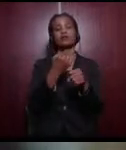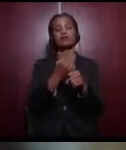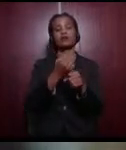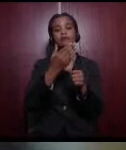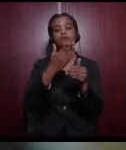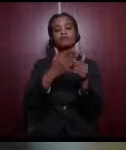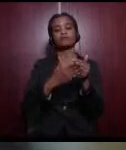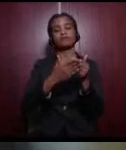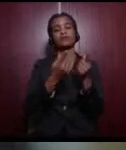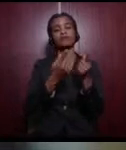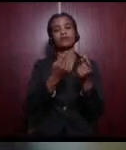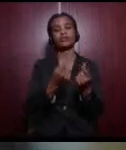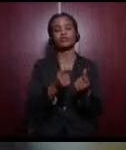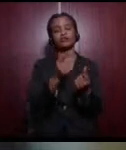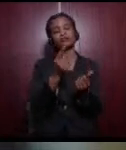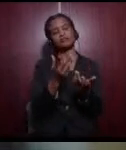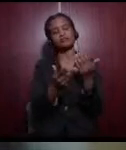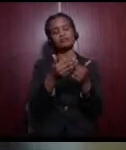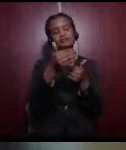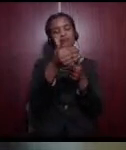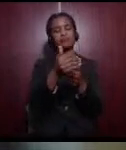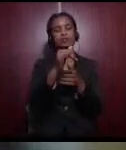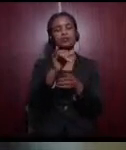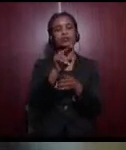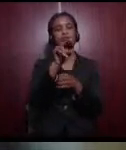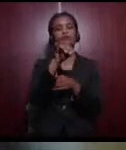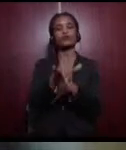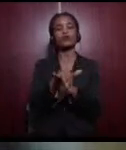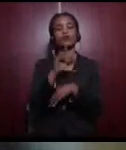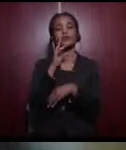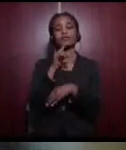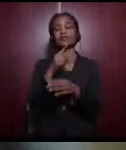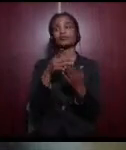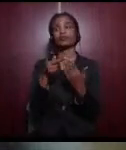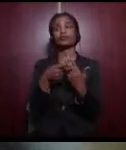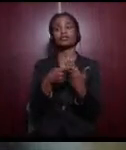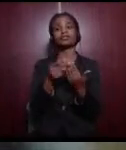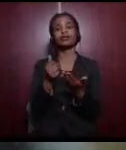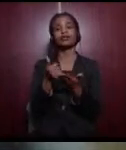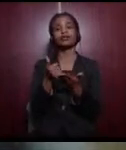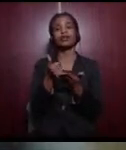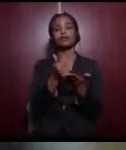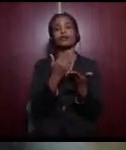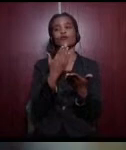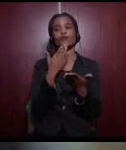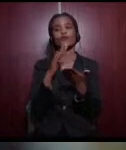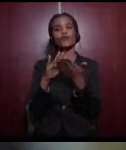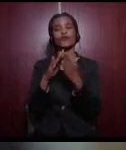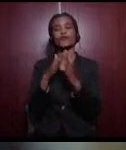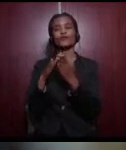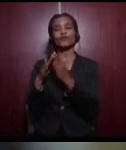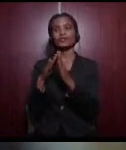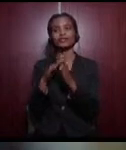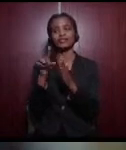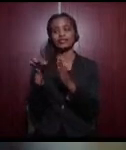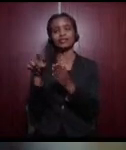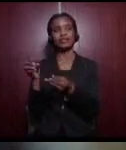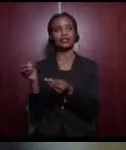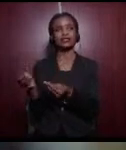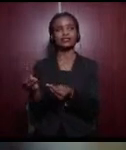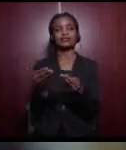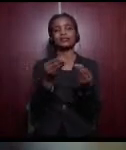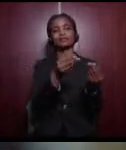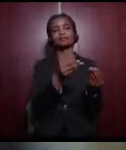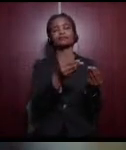July. So, the projects is or assist Luna as the community when you bring him the projects. Sorry, when you